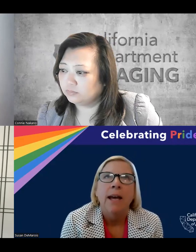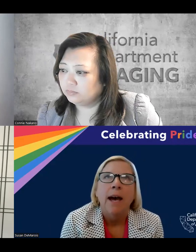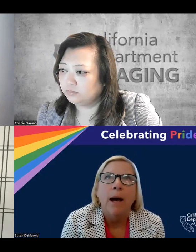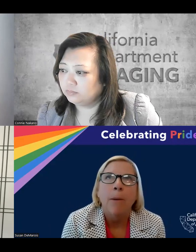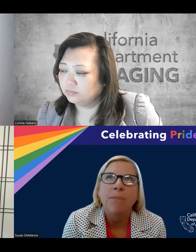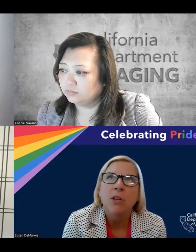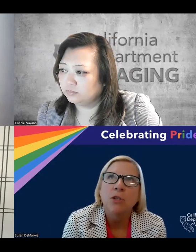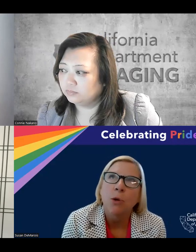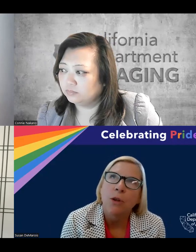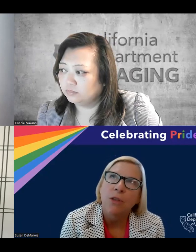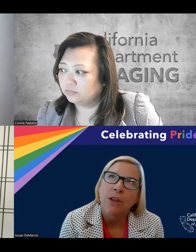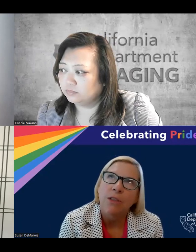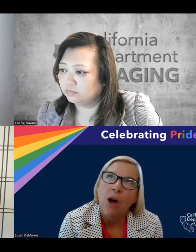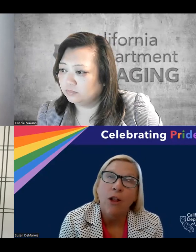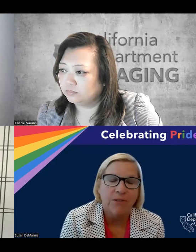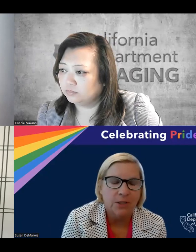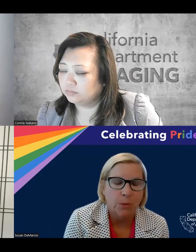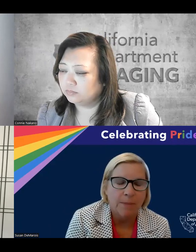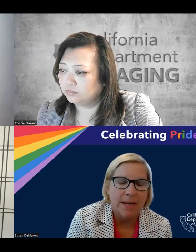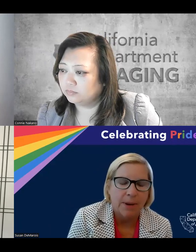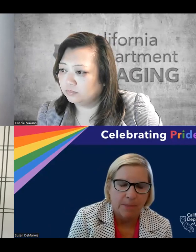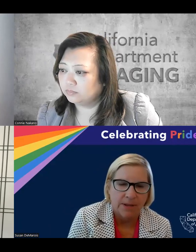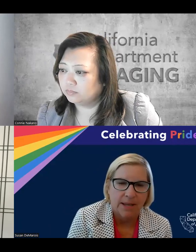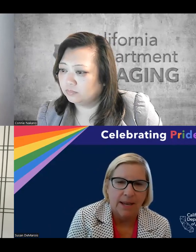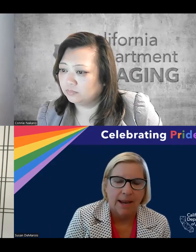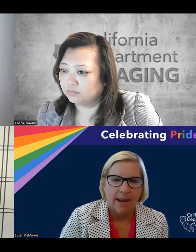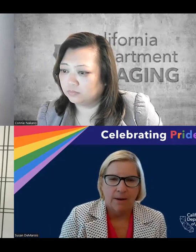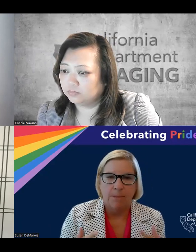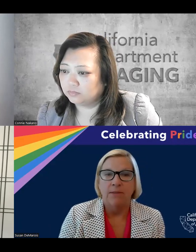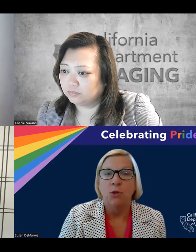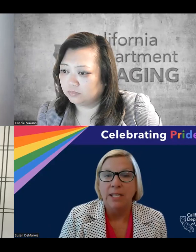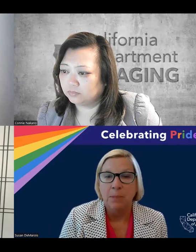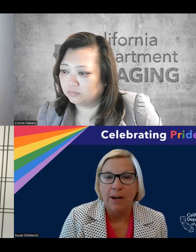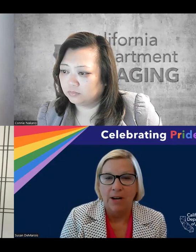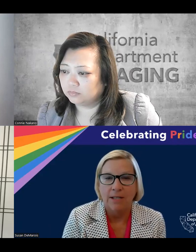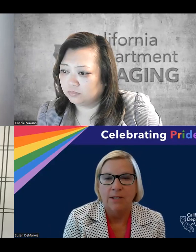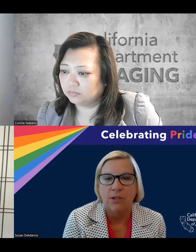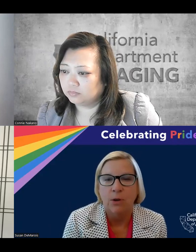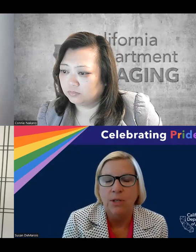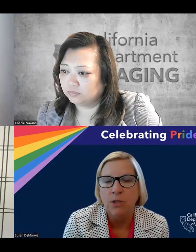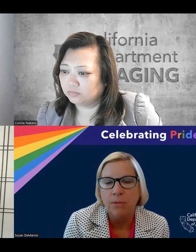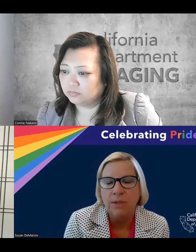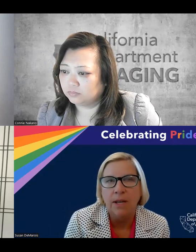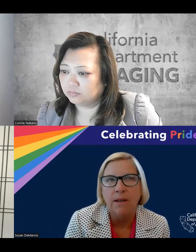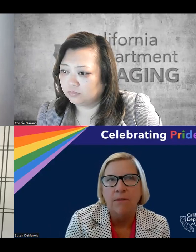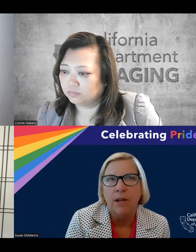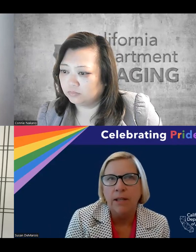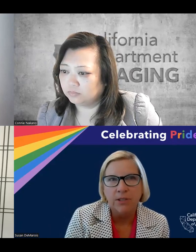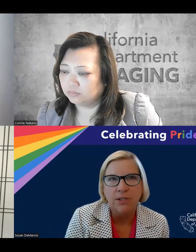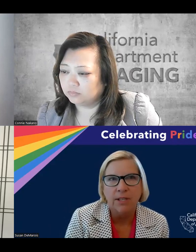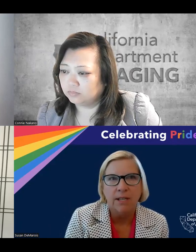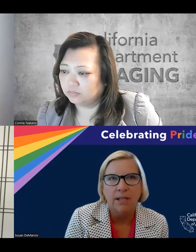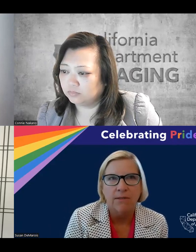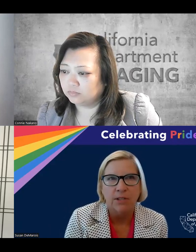question. So all of this will be made public and be transparent. So in terms of